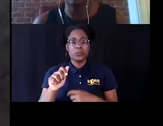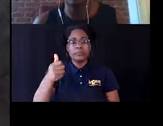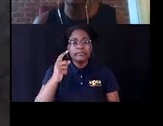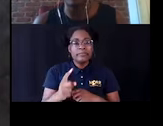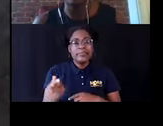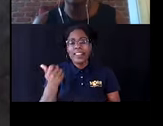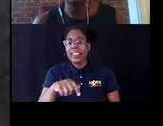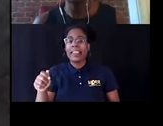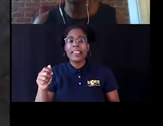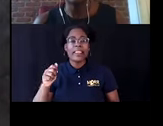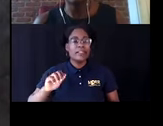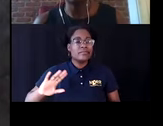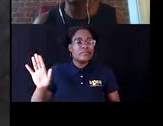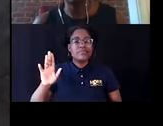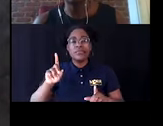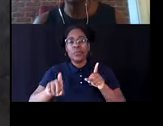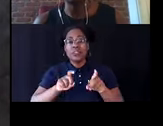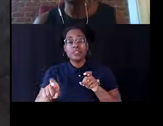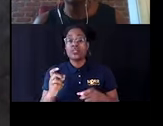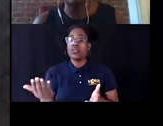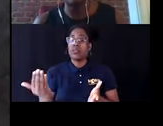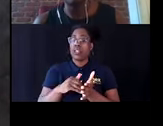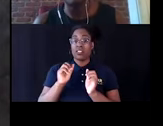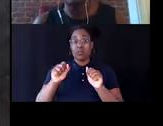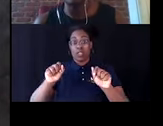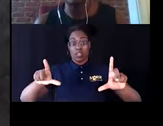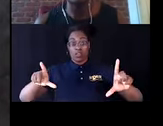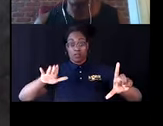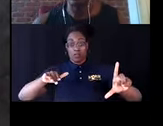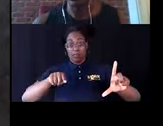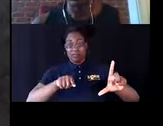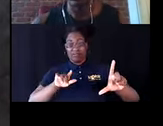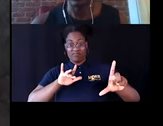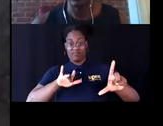And so again, go ahead and use the Q&A function.